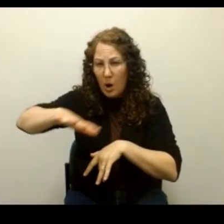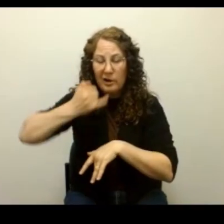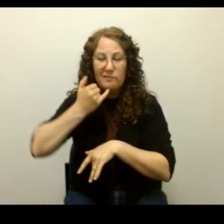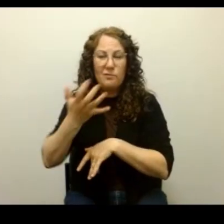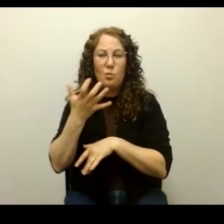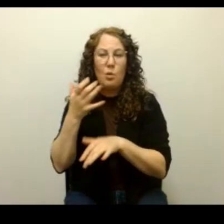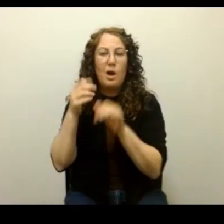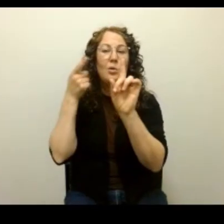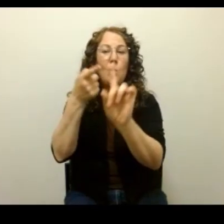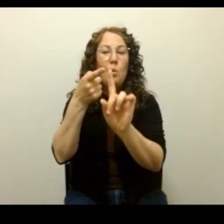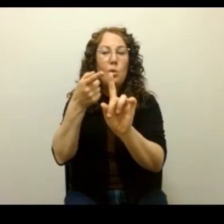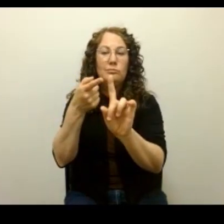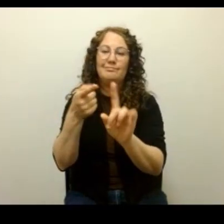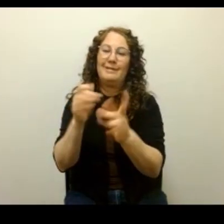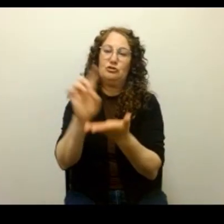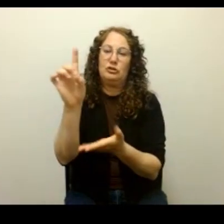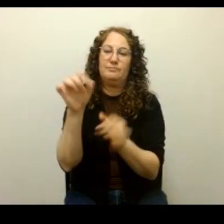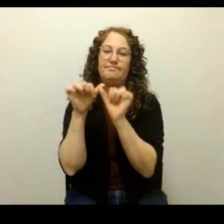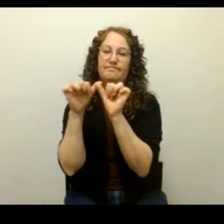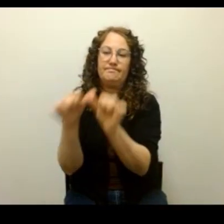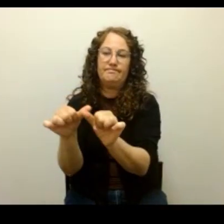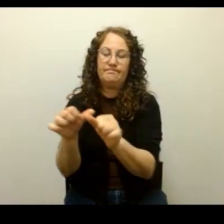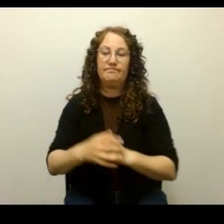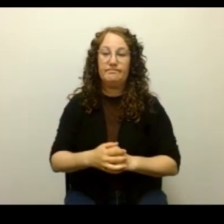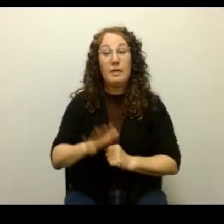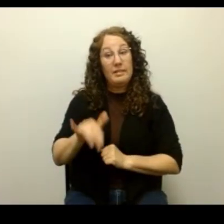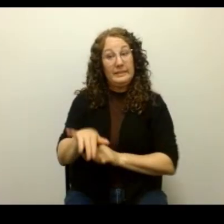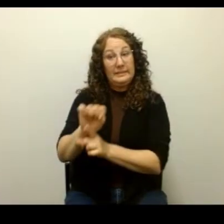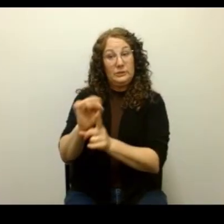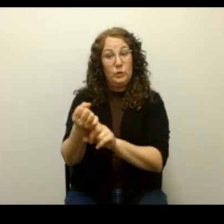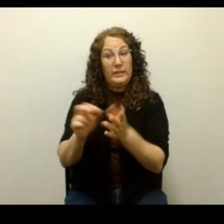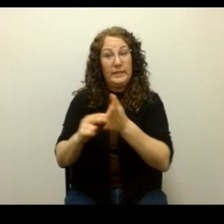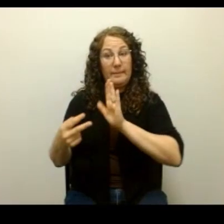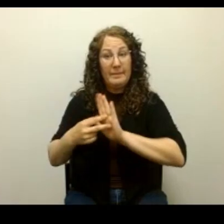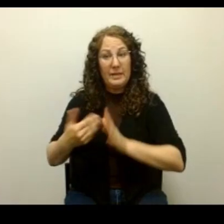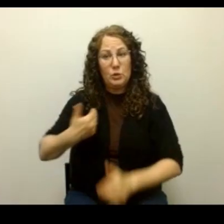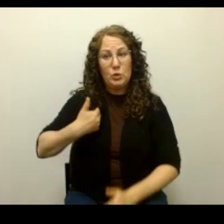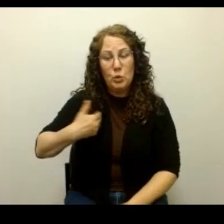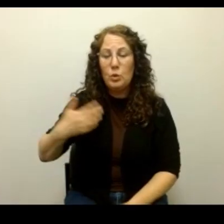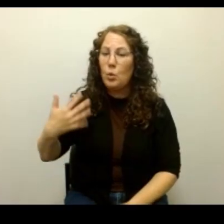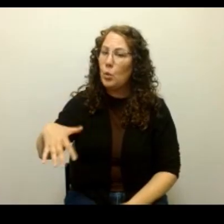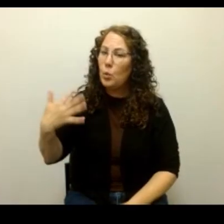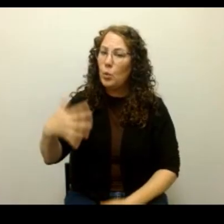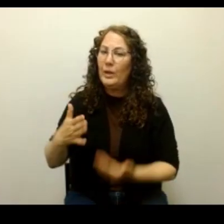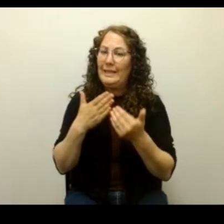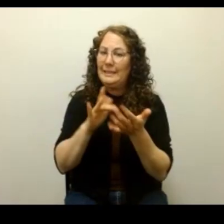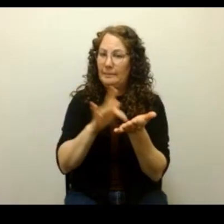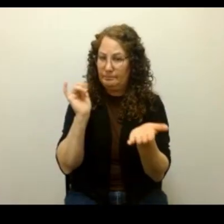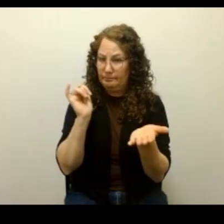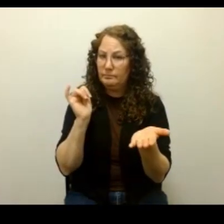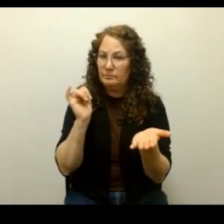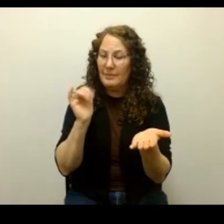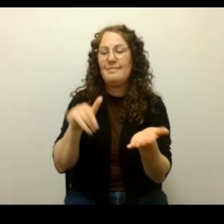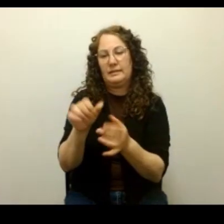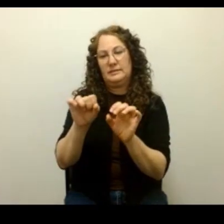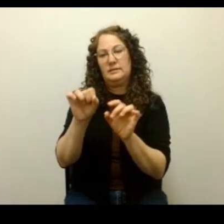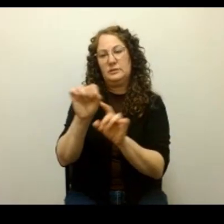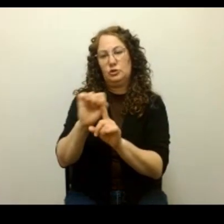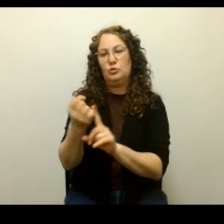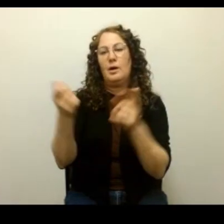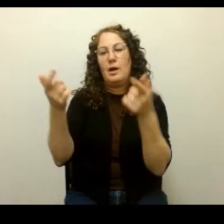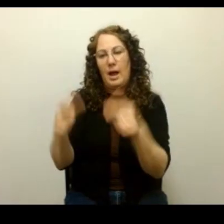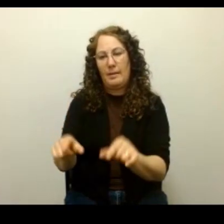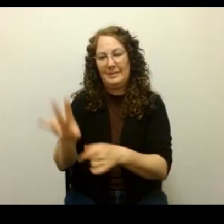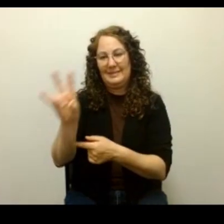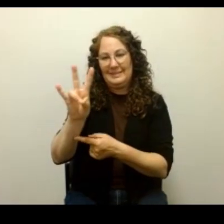education. These situations can leave youth vulnerable which was the case for the 7 young people